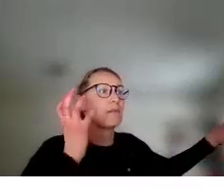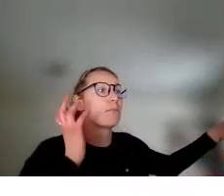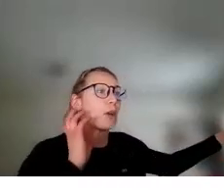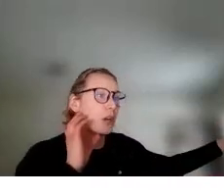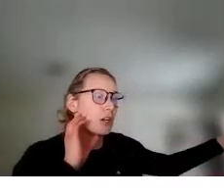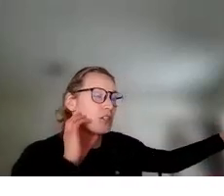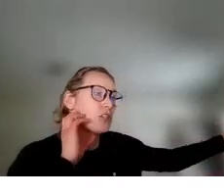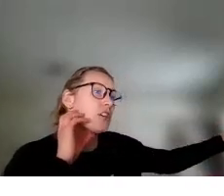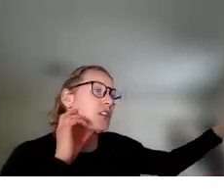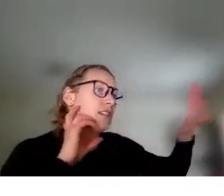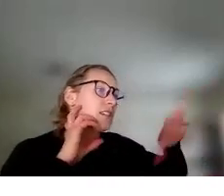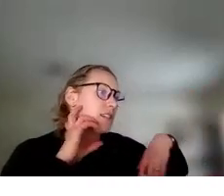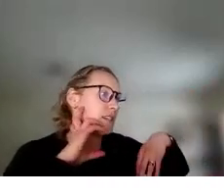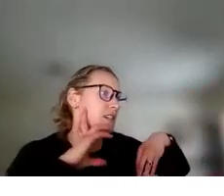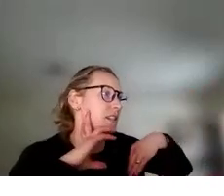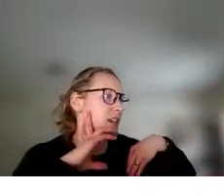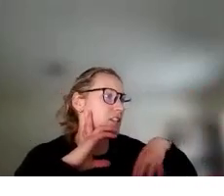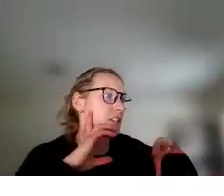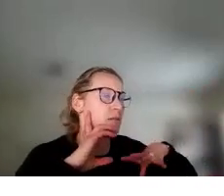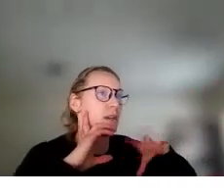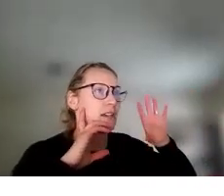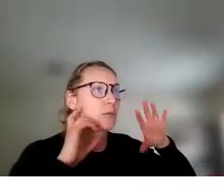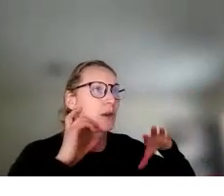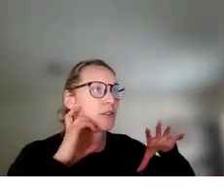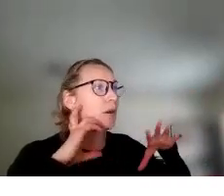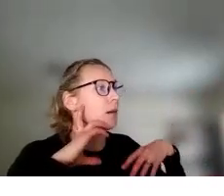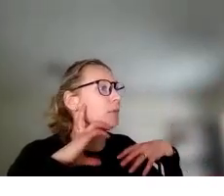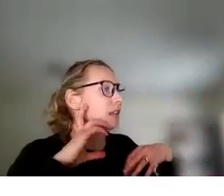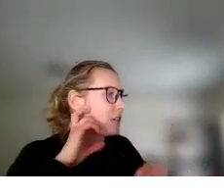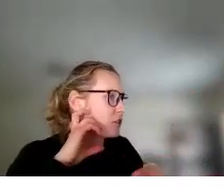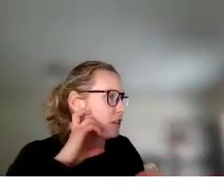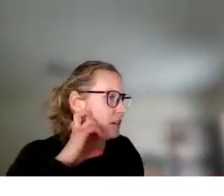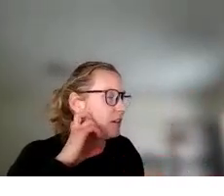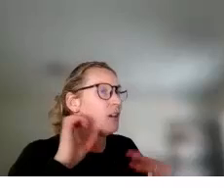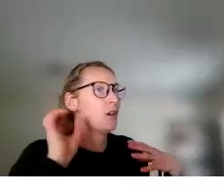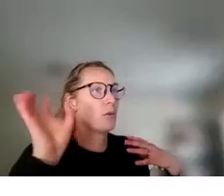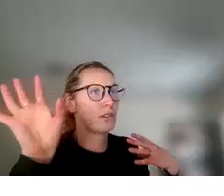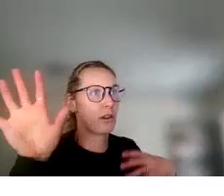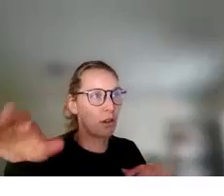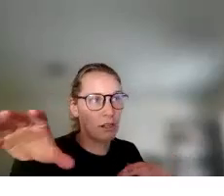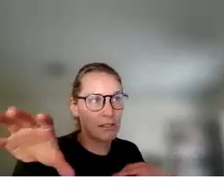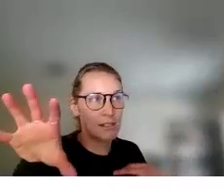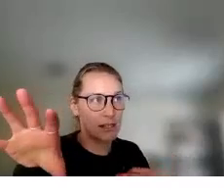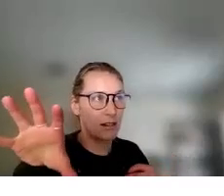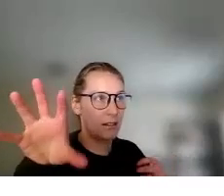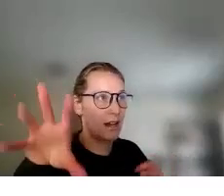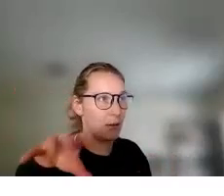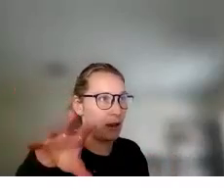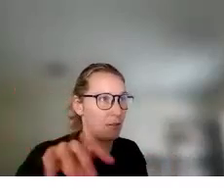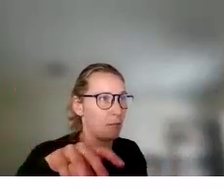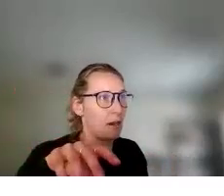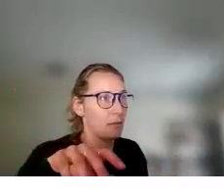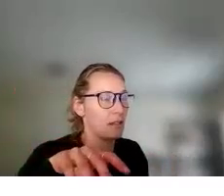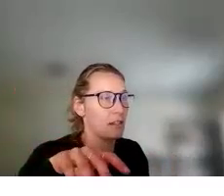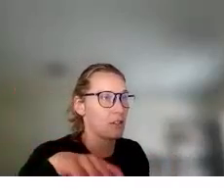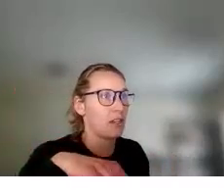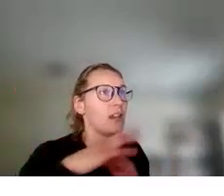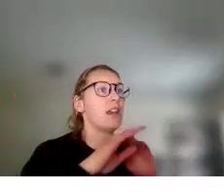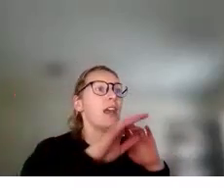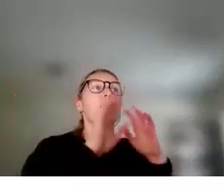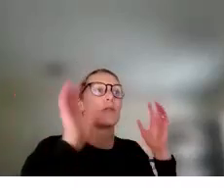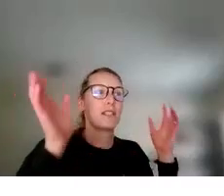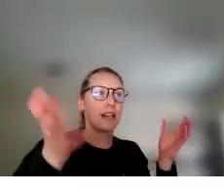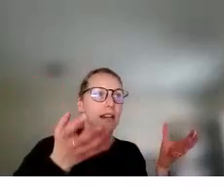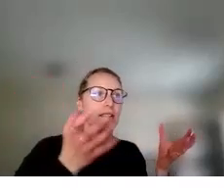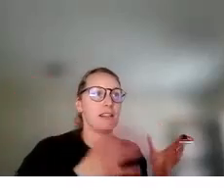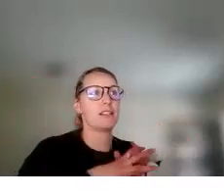we just merge the existing CHCBS waiver population with the current CLLI waiver